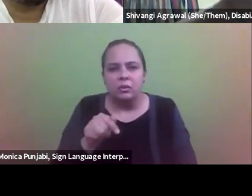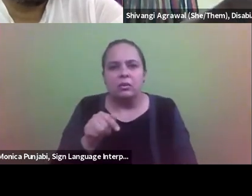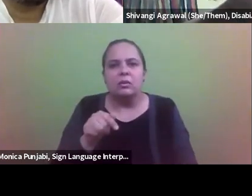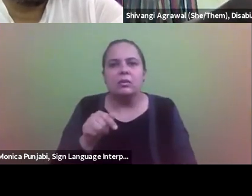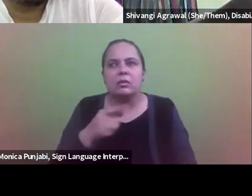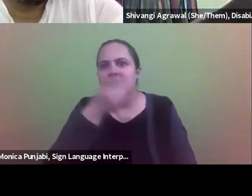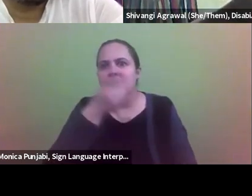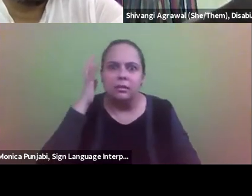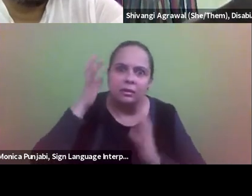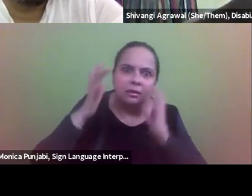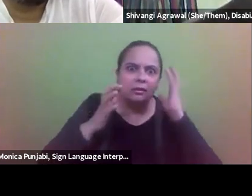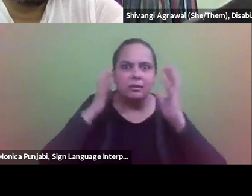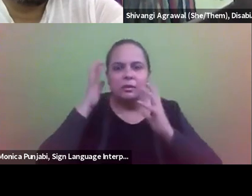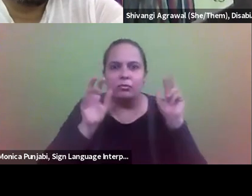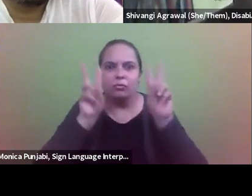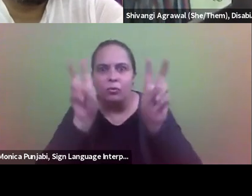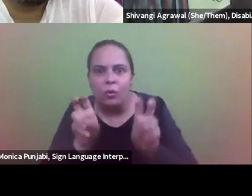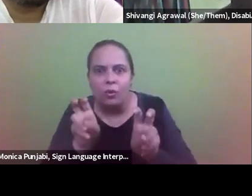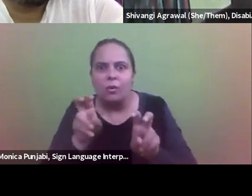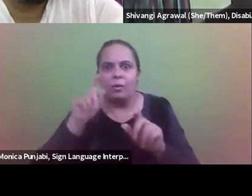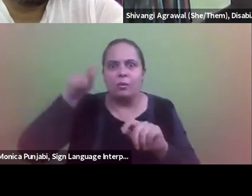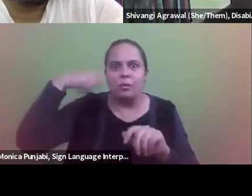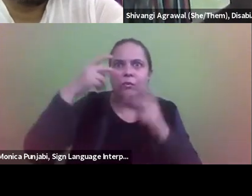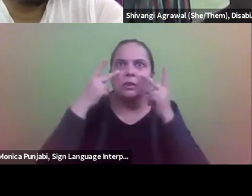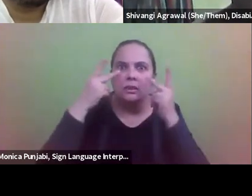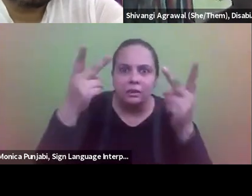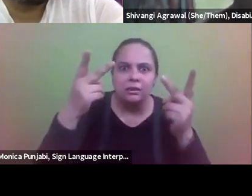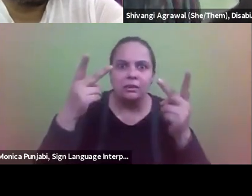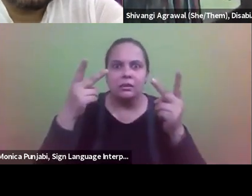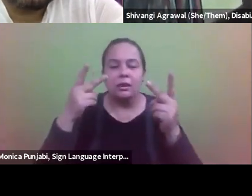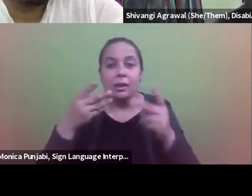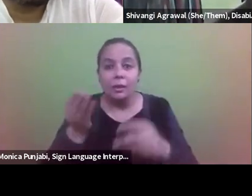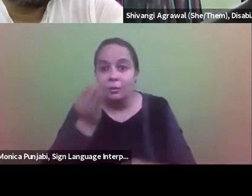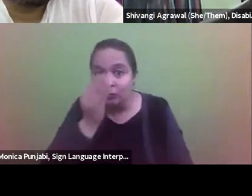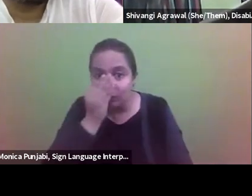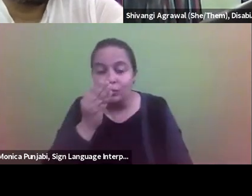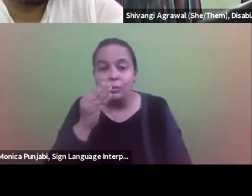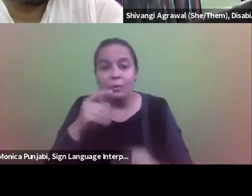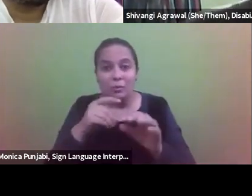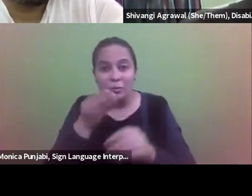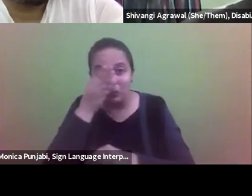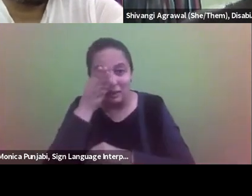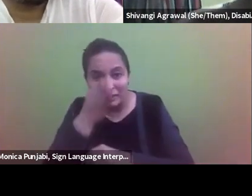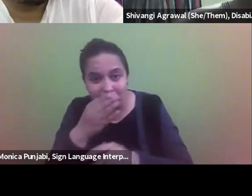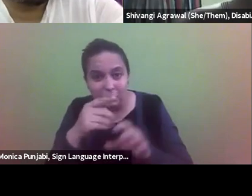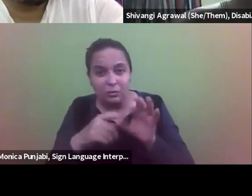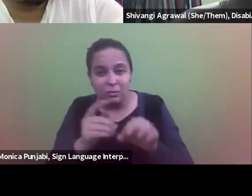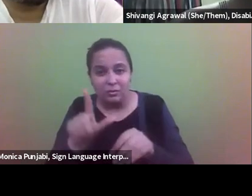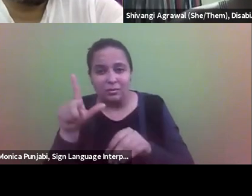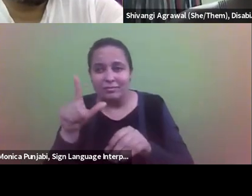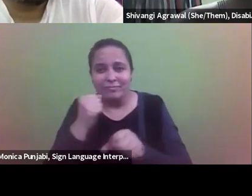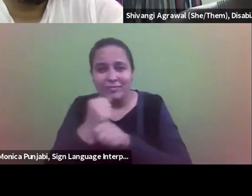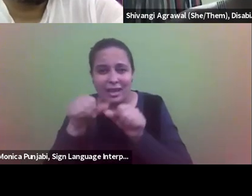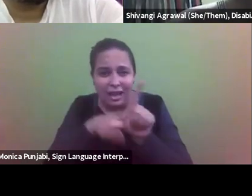bothered by just seeing Muslim queer people on screen, they're just getting riled up by